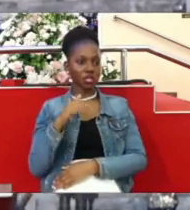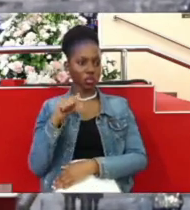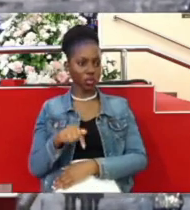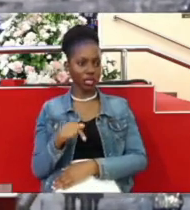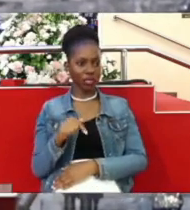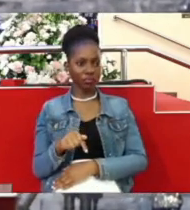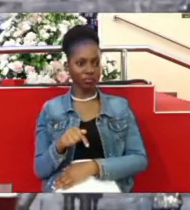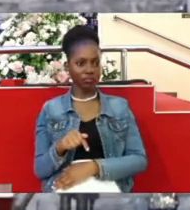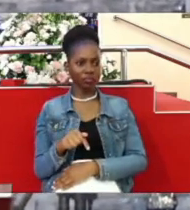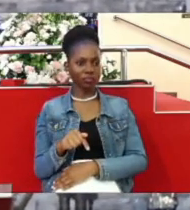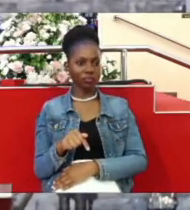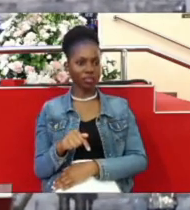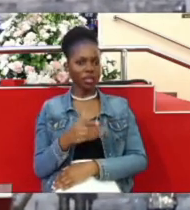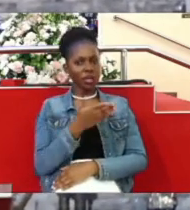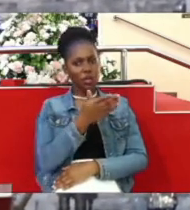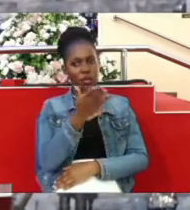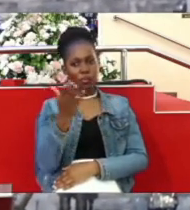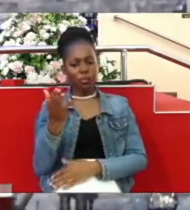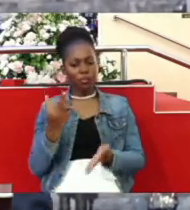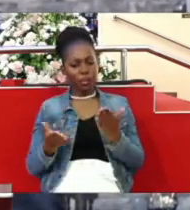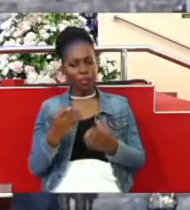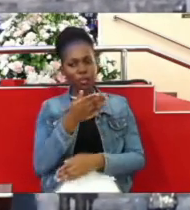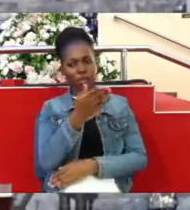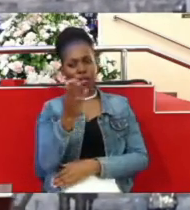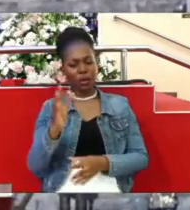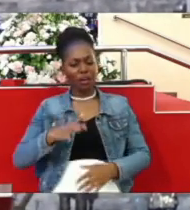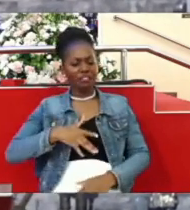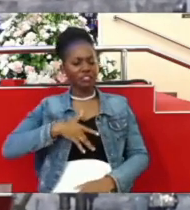You have been feeling dejected.